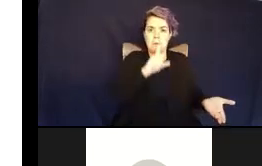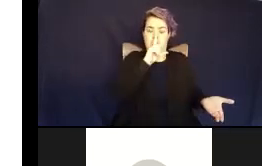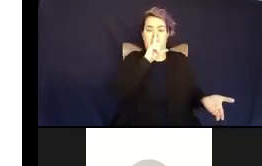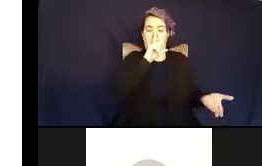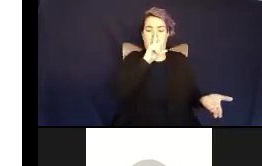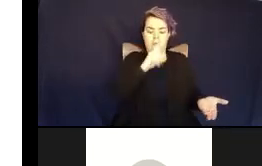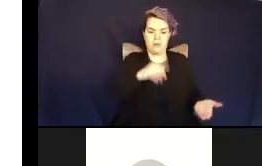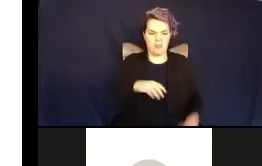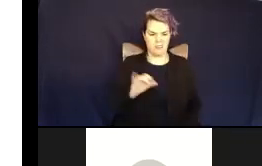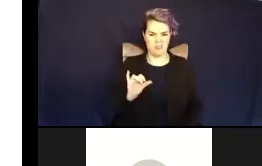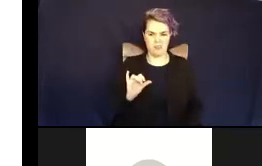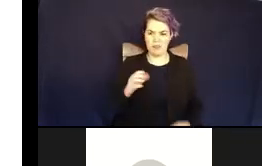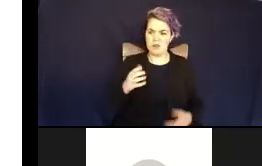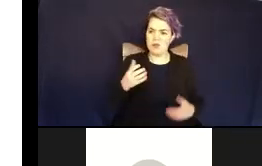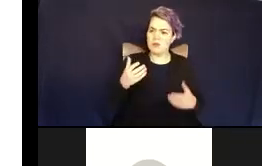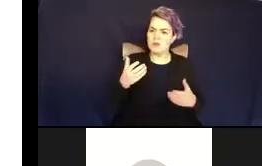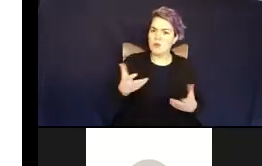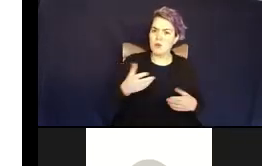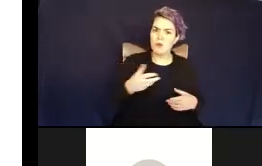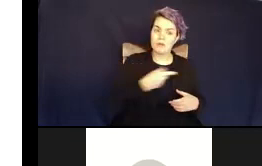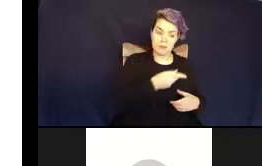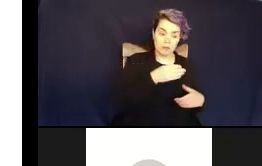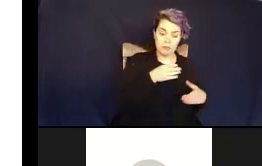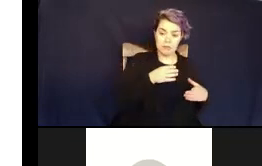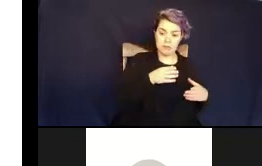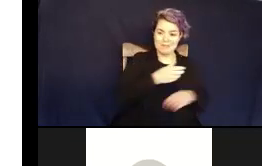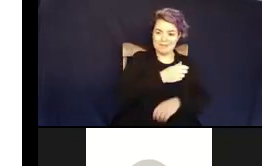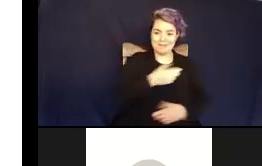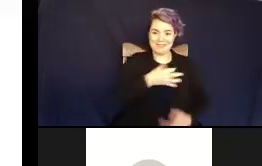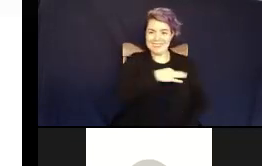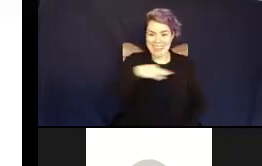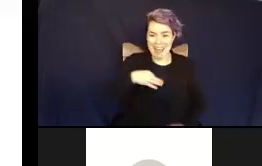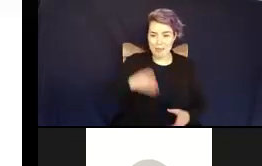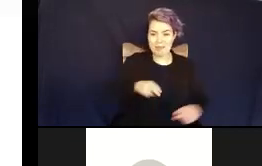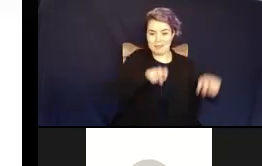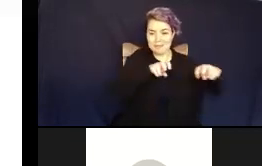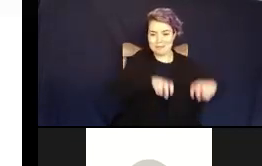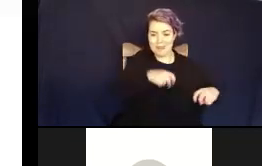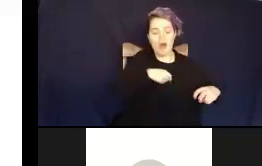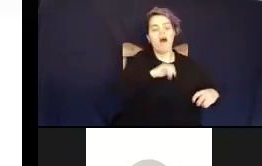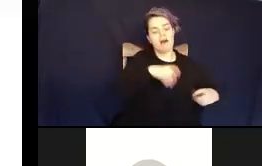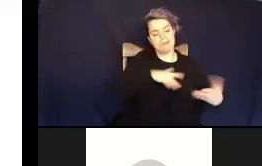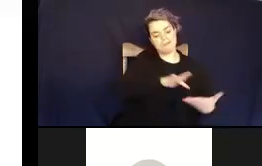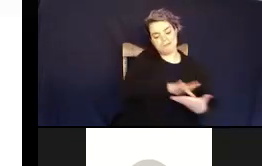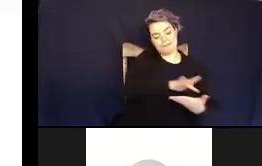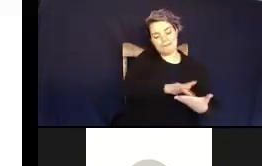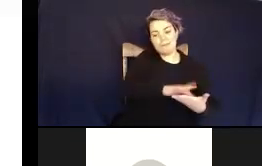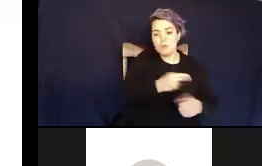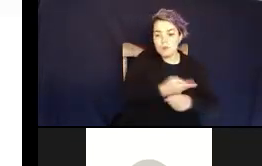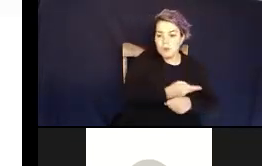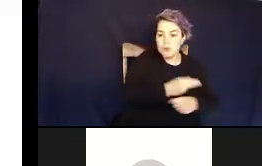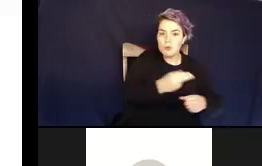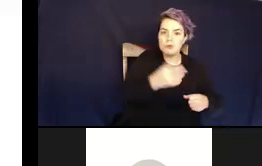somebody learn to use a phone, a different kind of phone, a smartphone, use the video